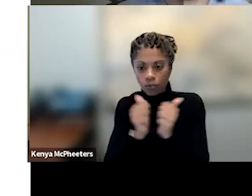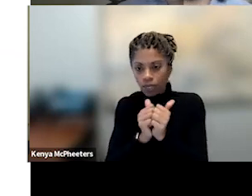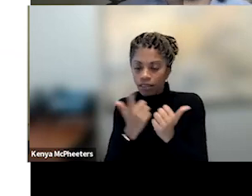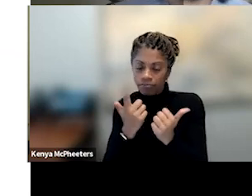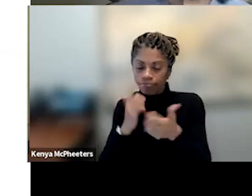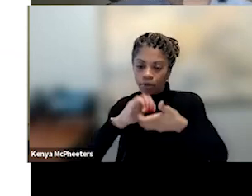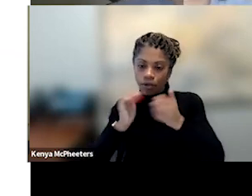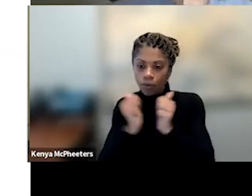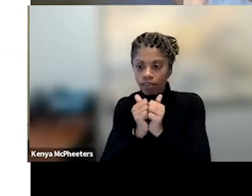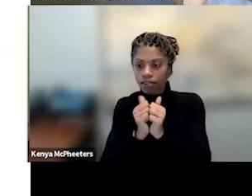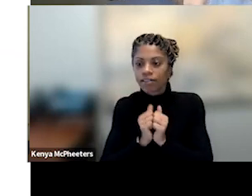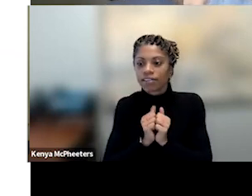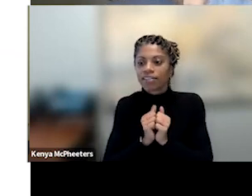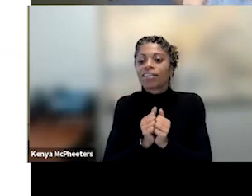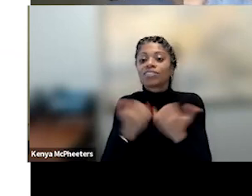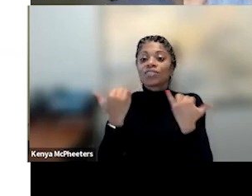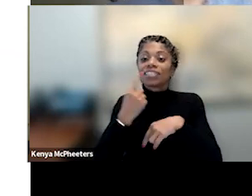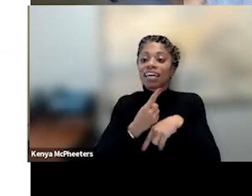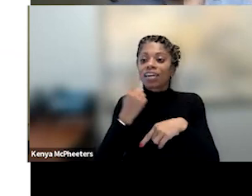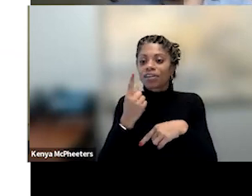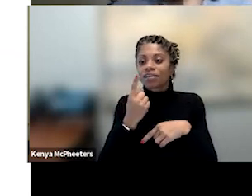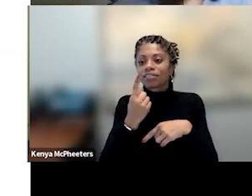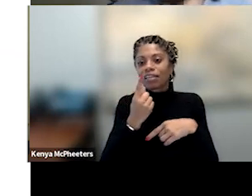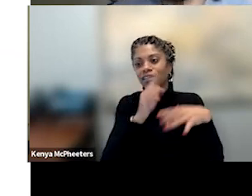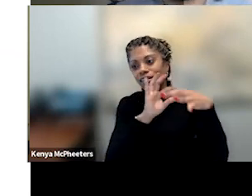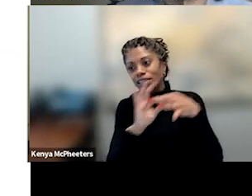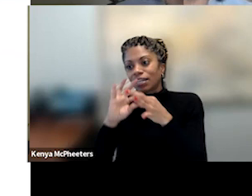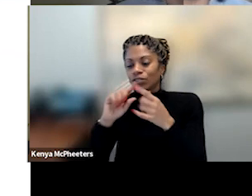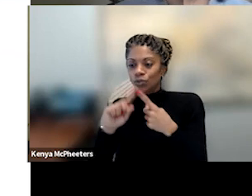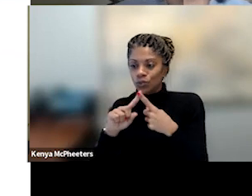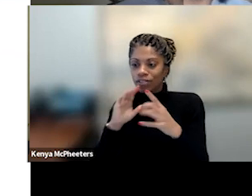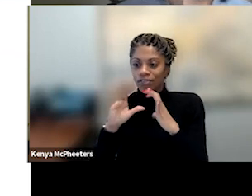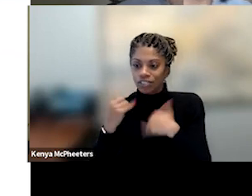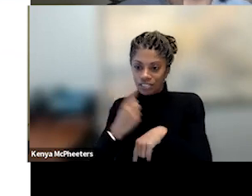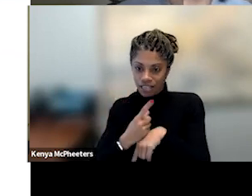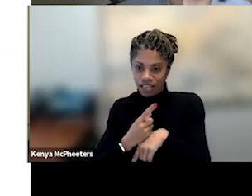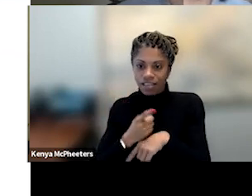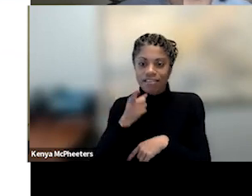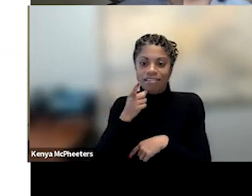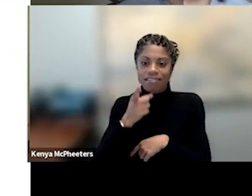And this is going to segue into the conversation we're having today, but comnetworkdei.org.